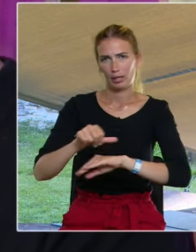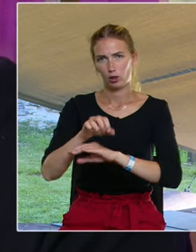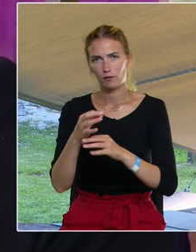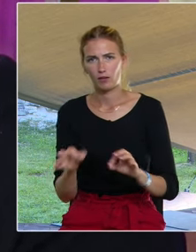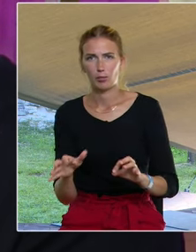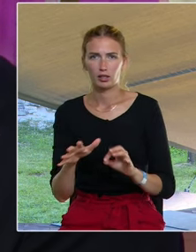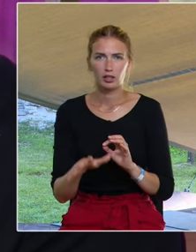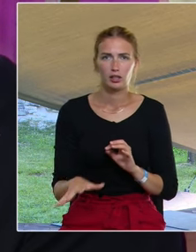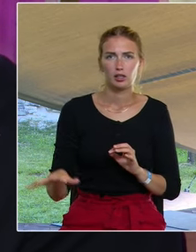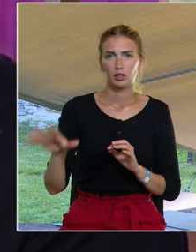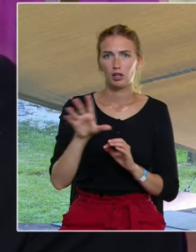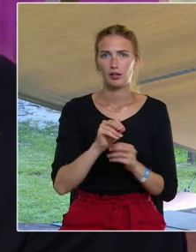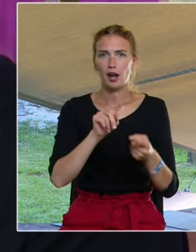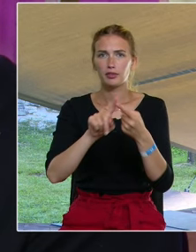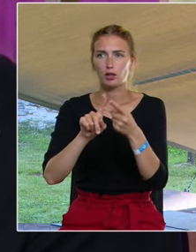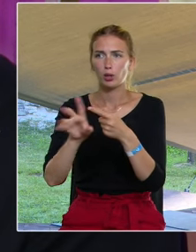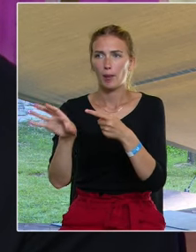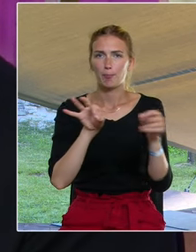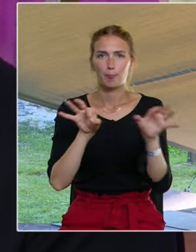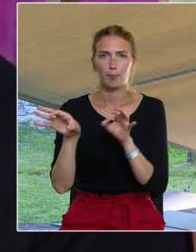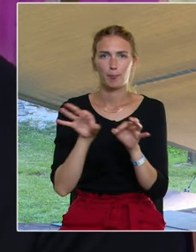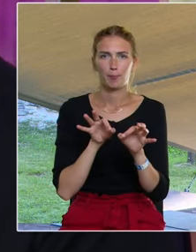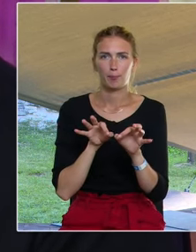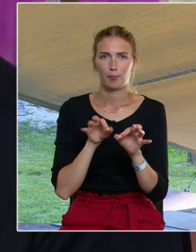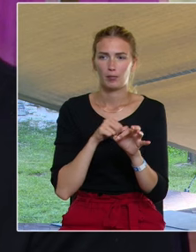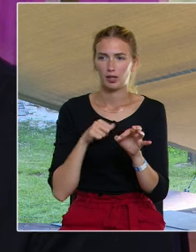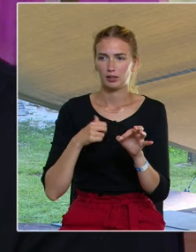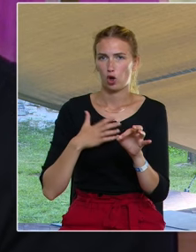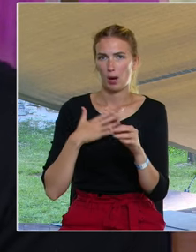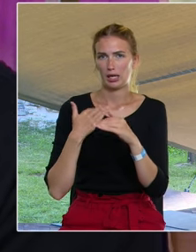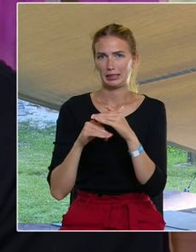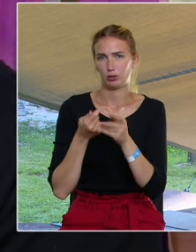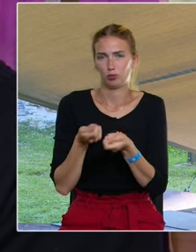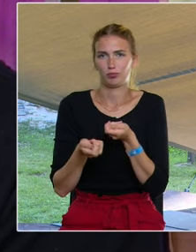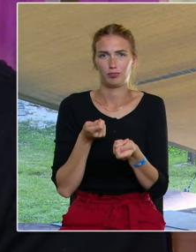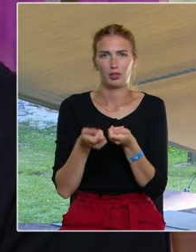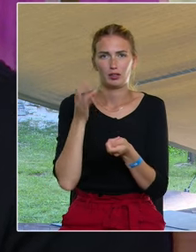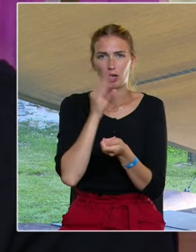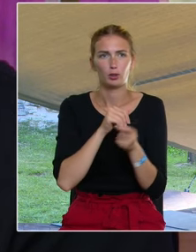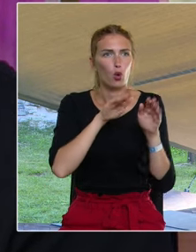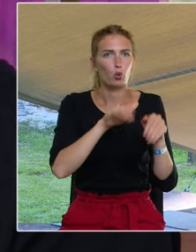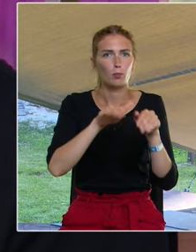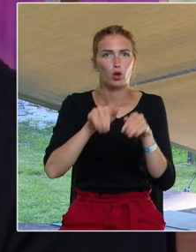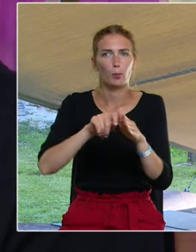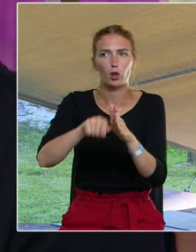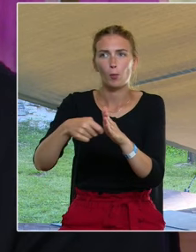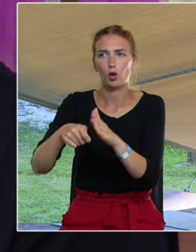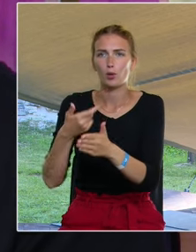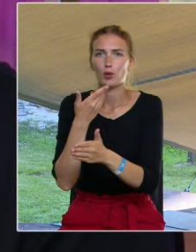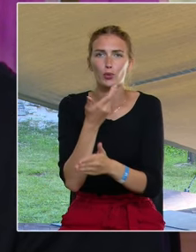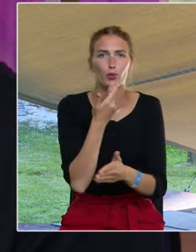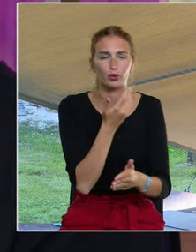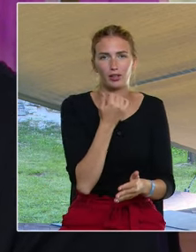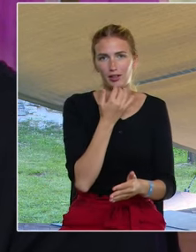own a piece of the big thing and be owners of our own content and not ask for permissions, but do it